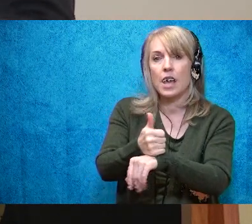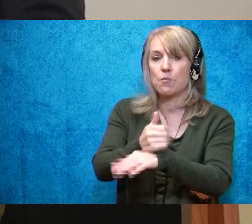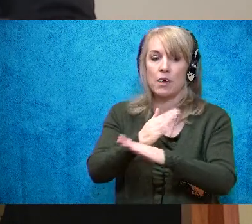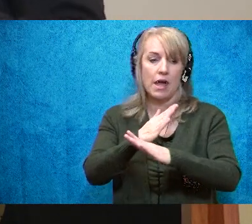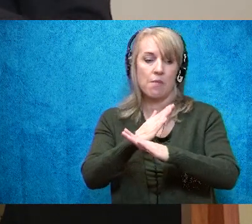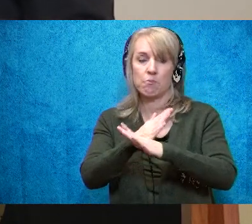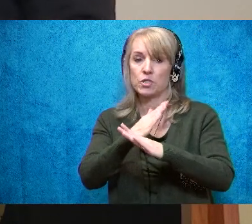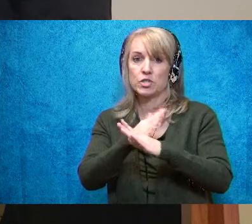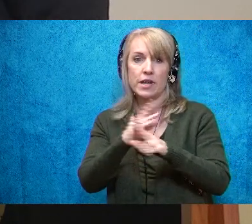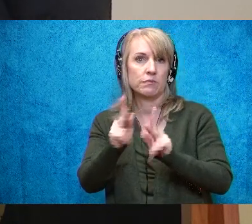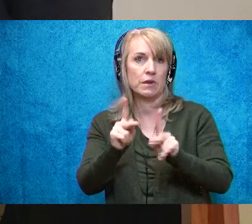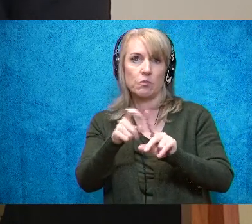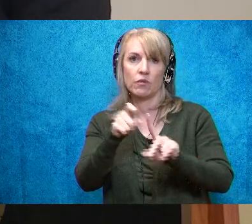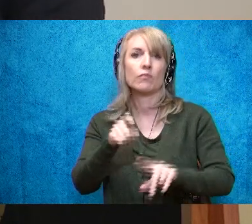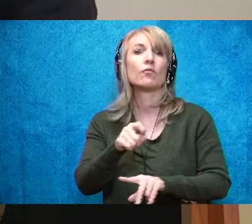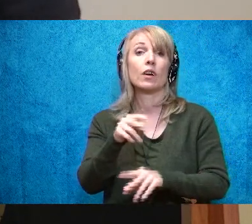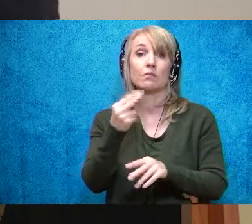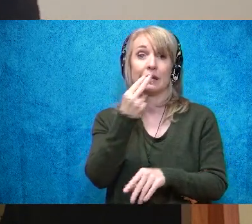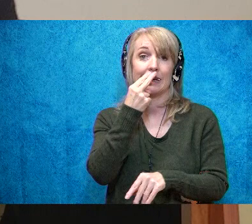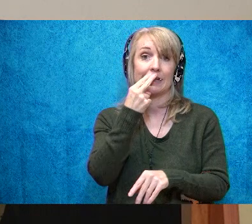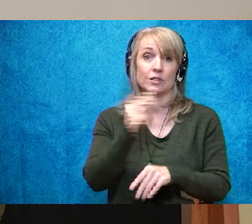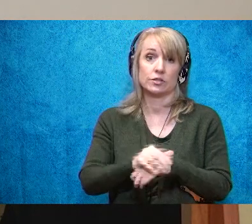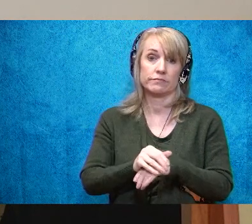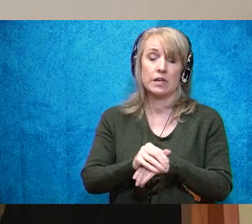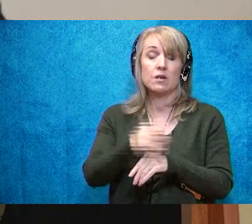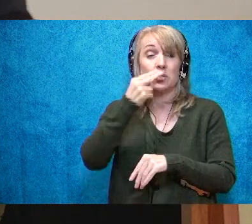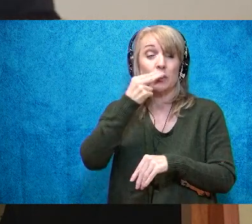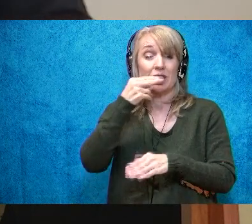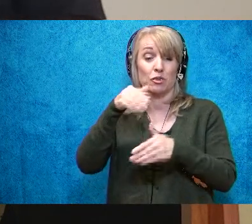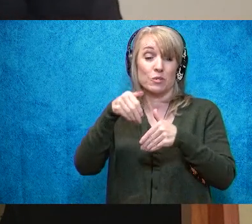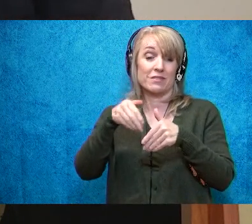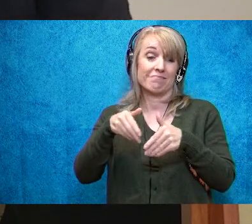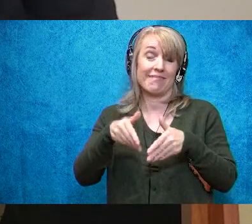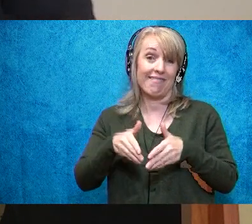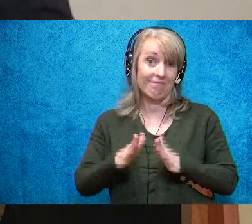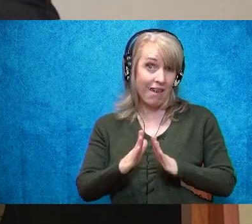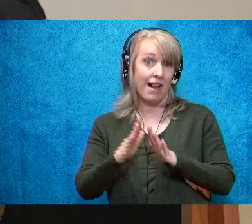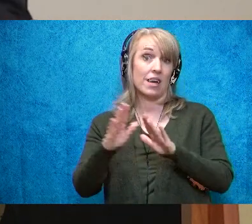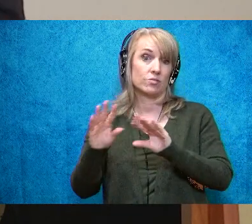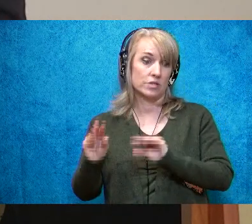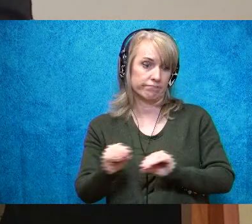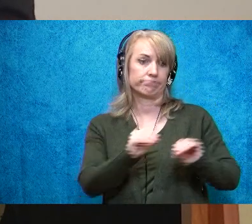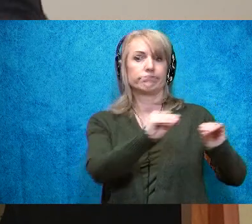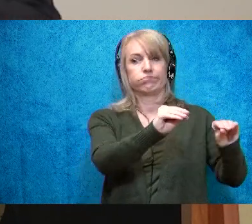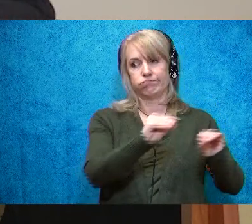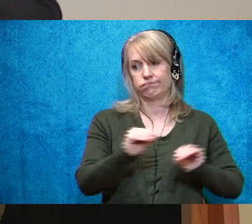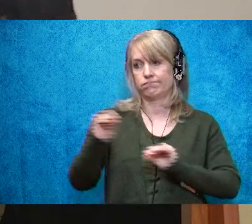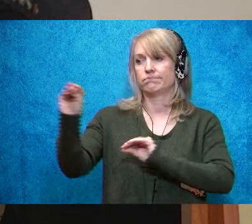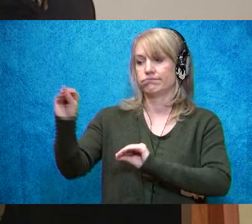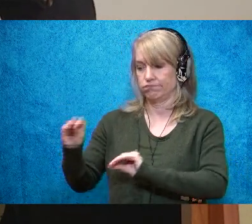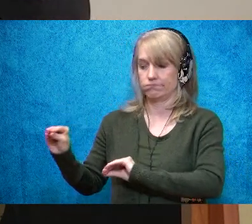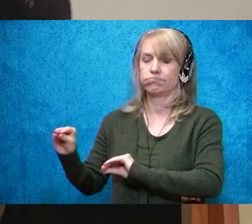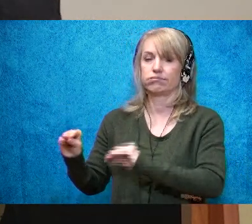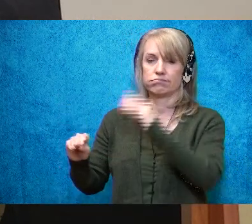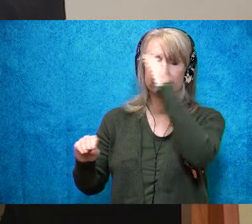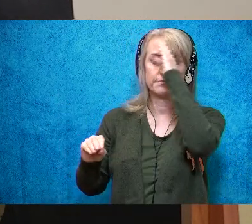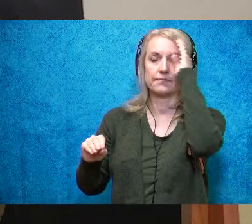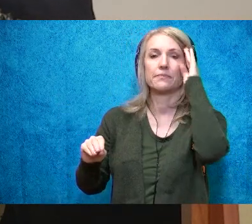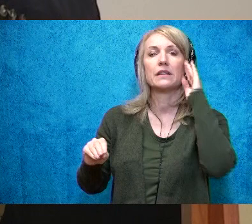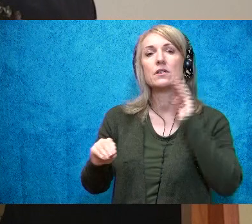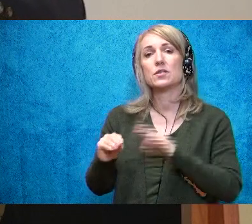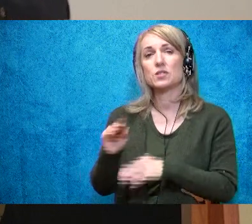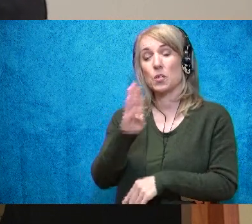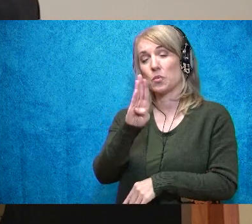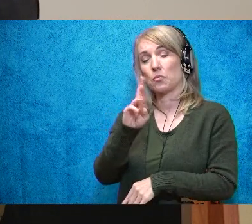him step by step to do a lot of what he did in Europe. So Great Britain, being the last League of Nations member that's